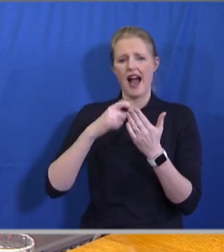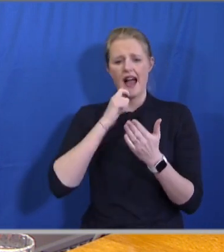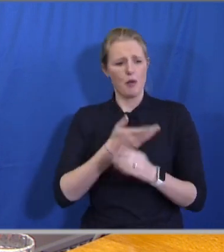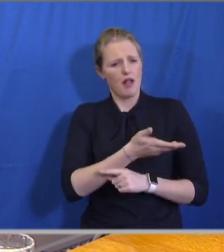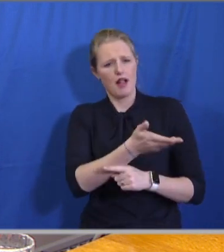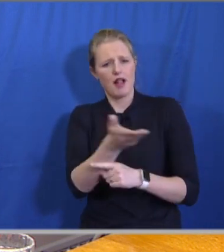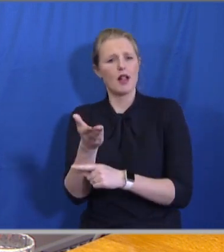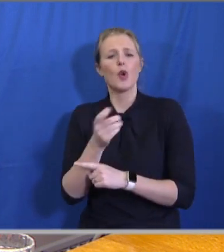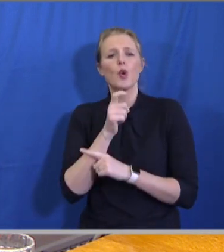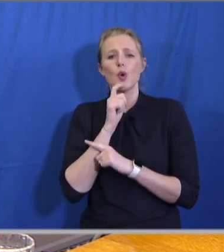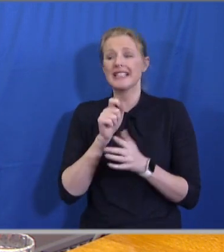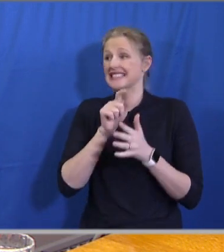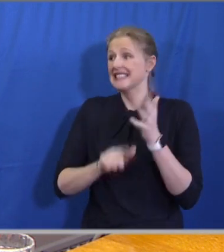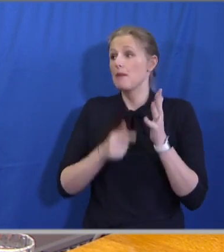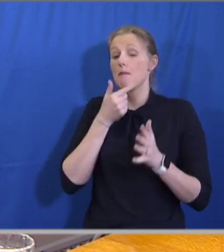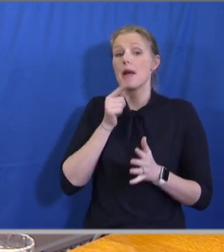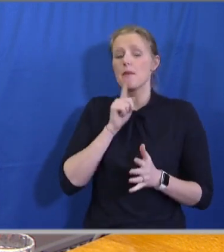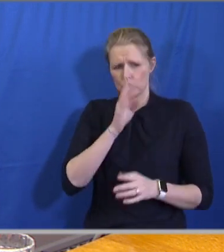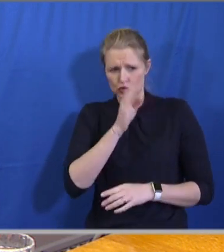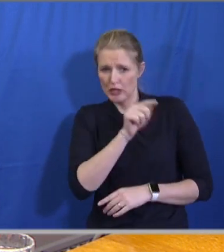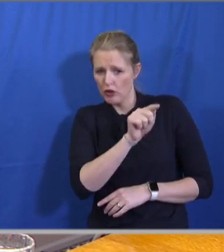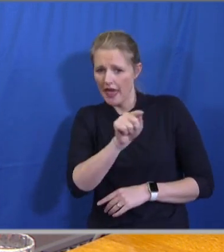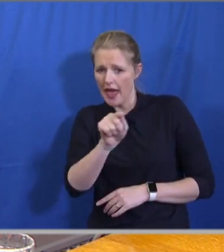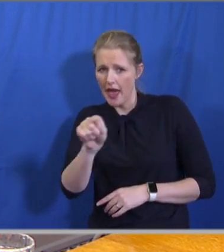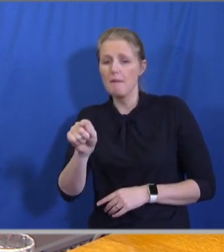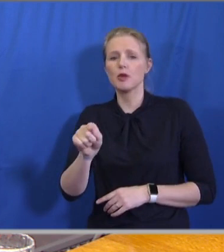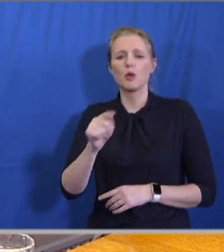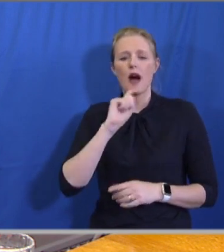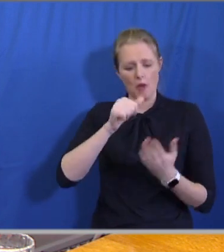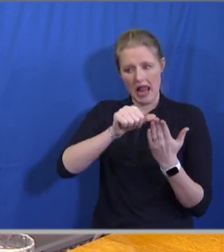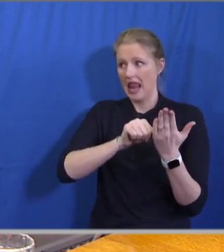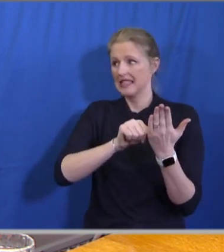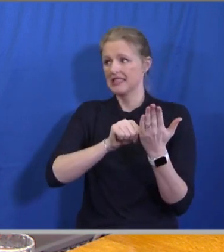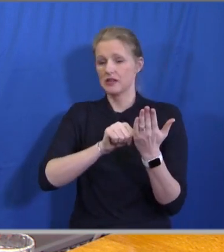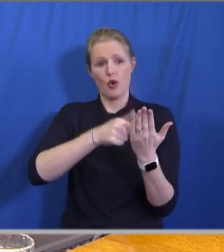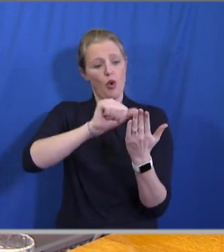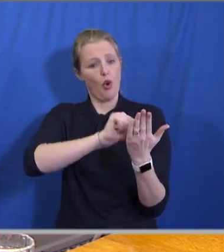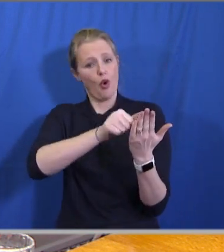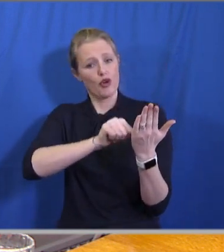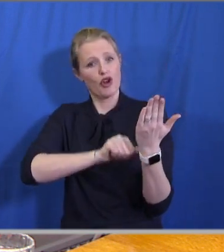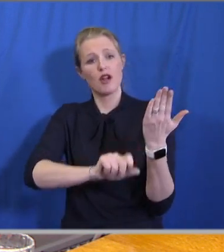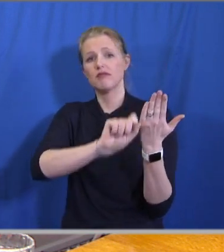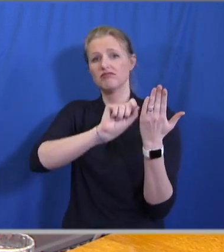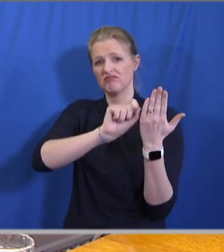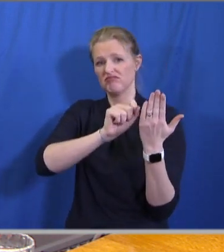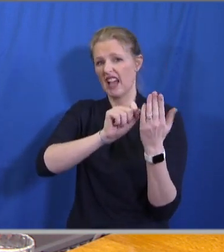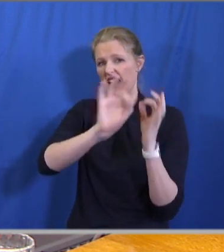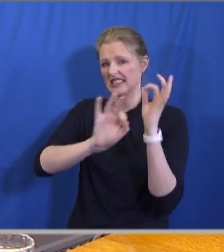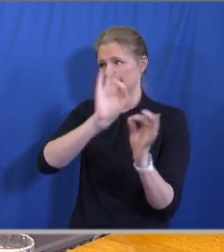the Disabled People's Parliament, and I have an order list here, so I'll go to those in order. We'll get a couple in, and you can indicate, Minister, at what